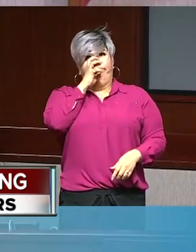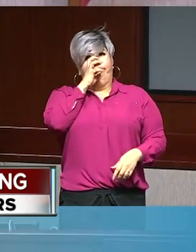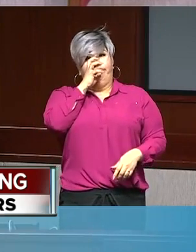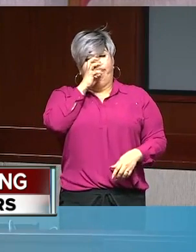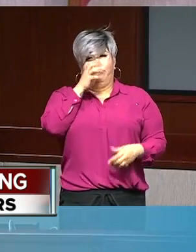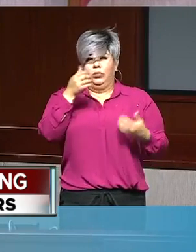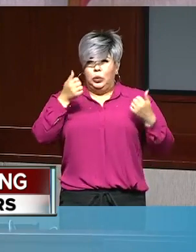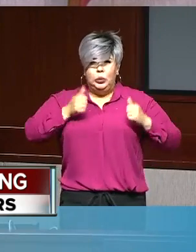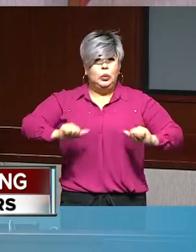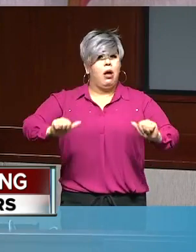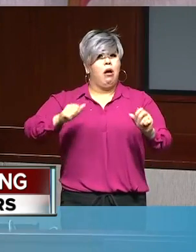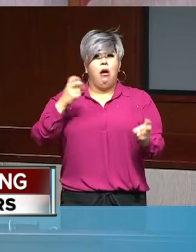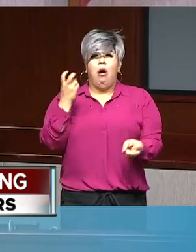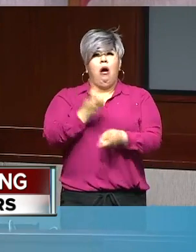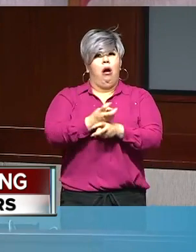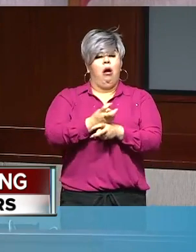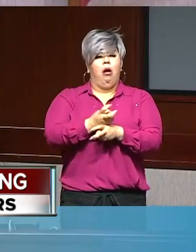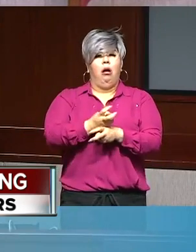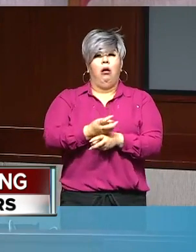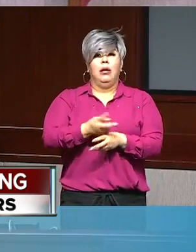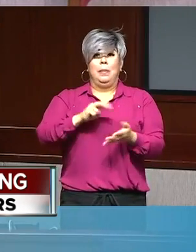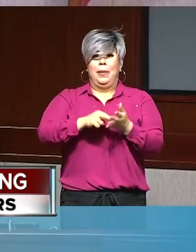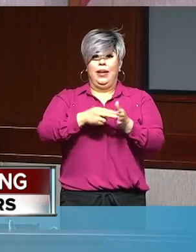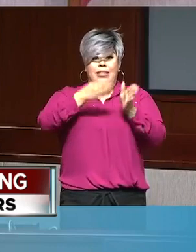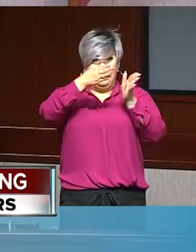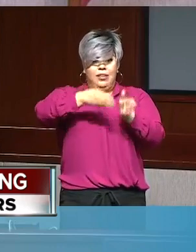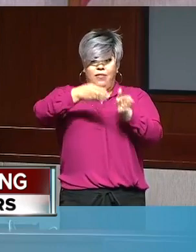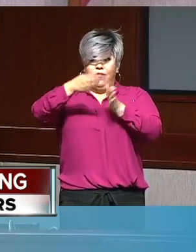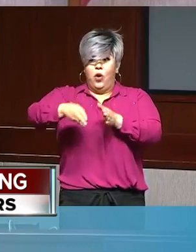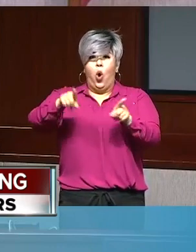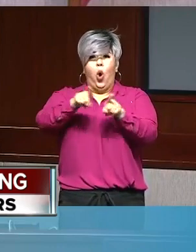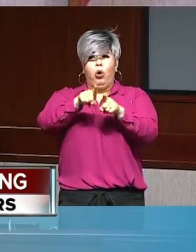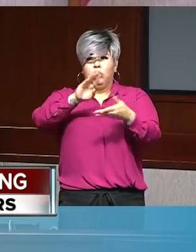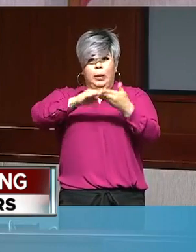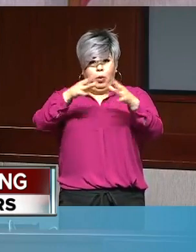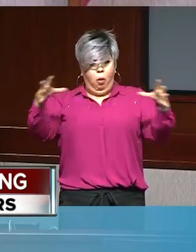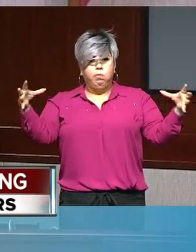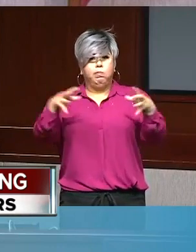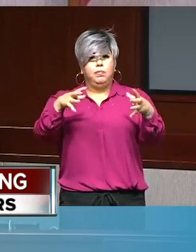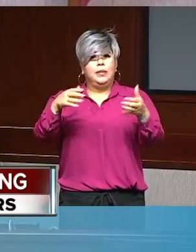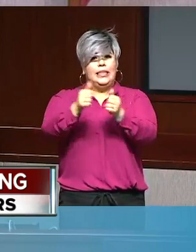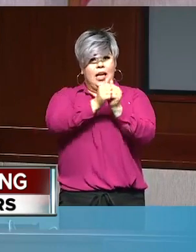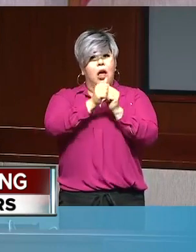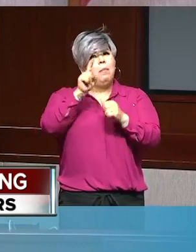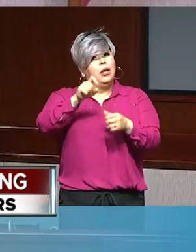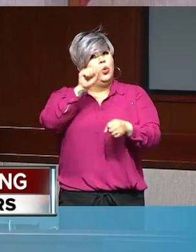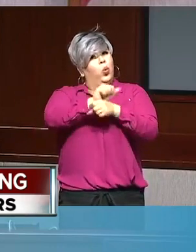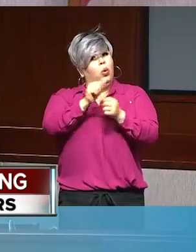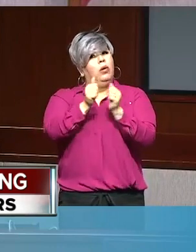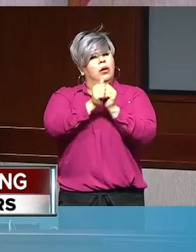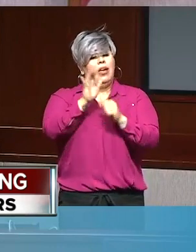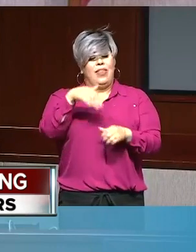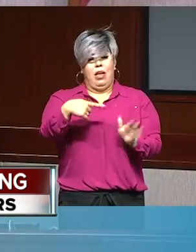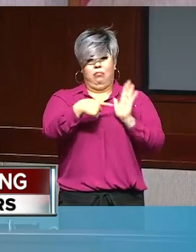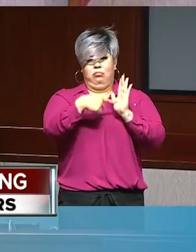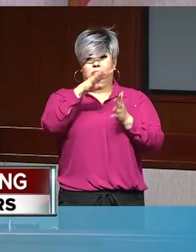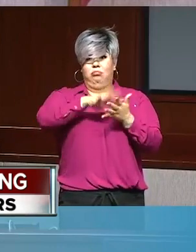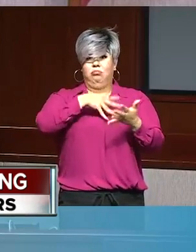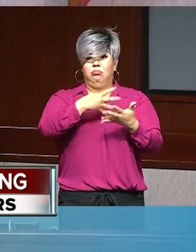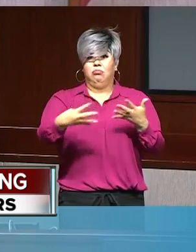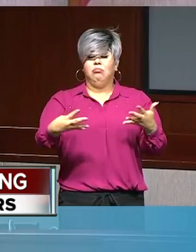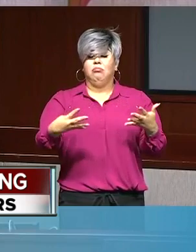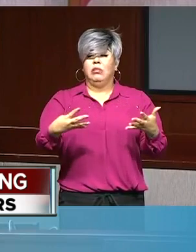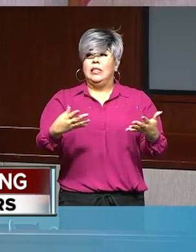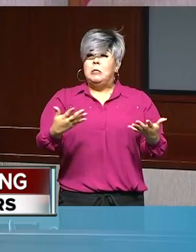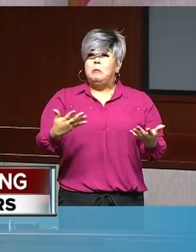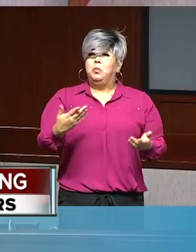efforts collectively and individually to keep those numbers down. So the model is really